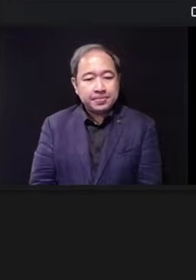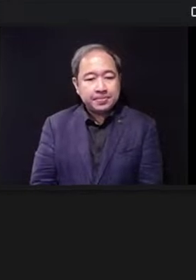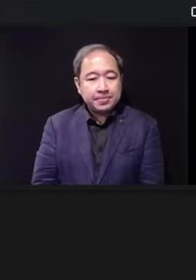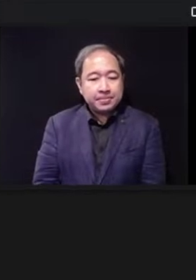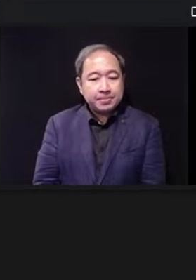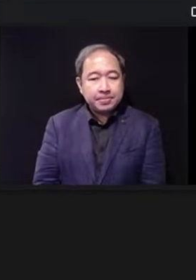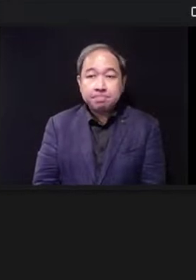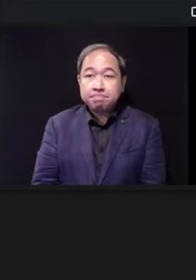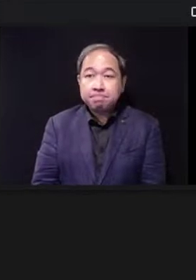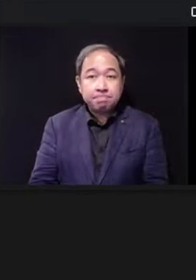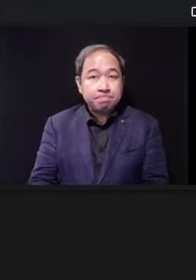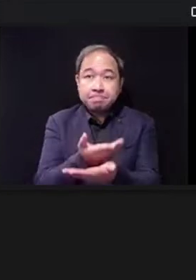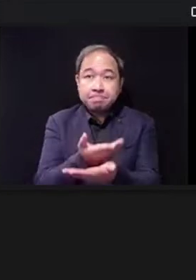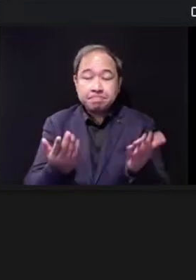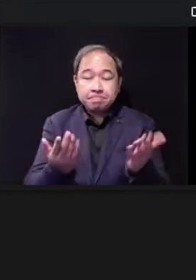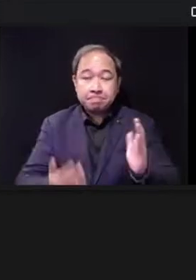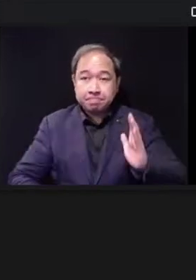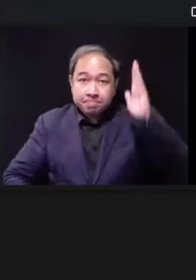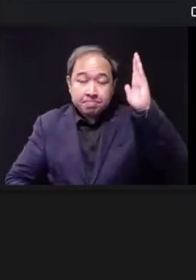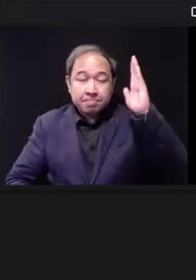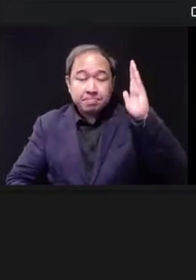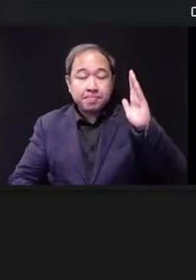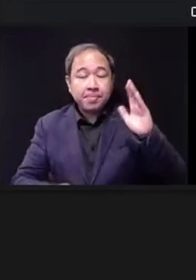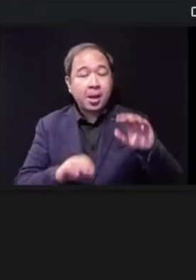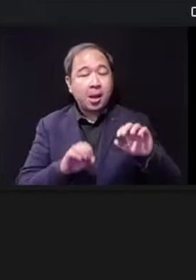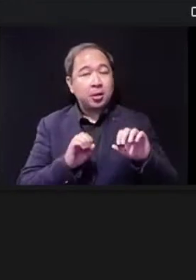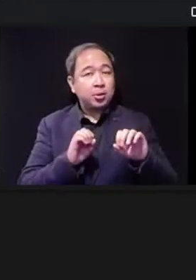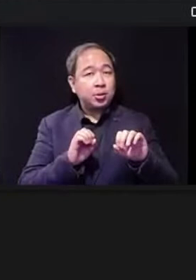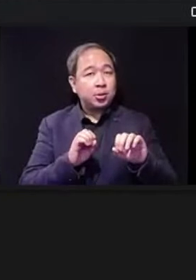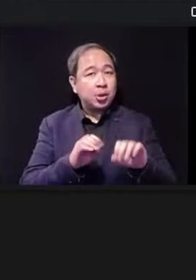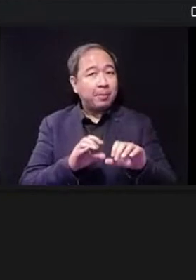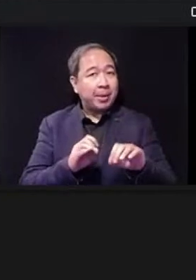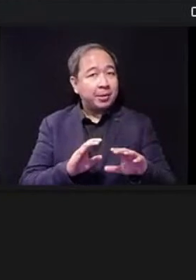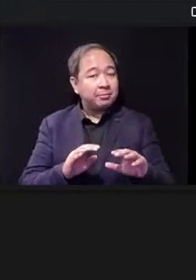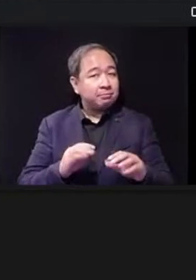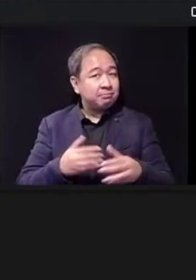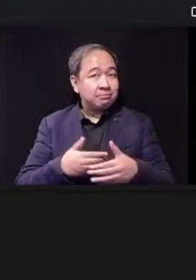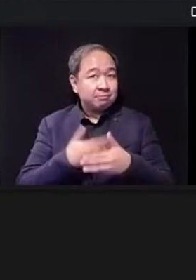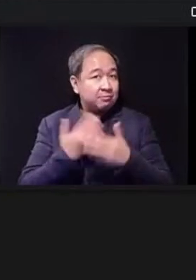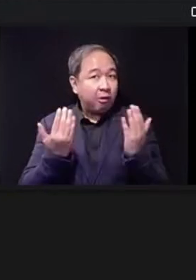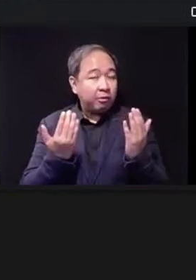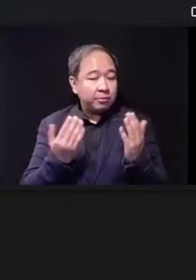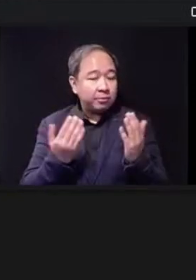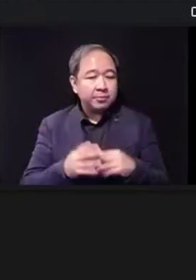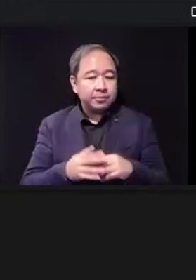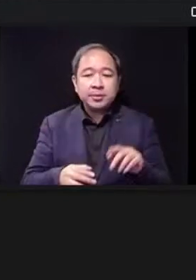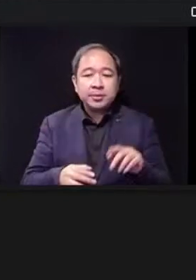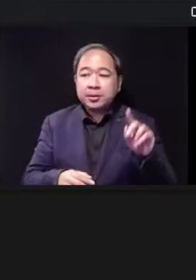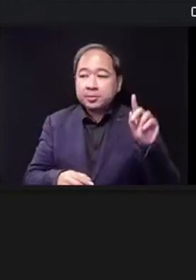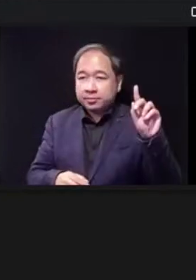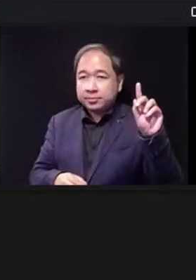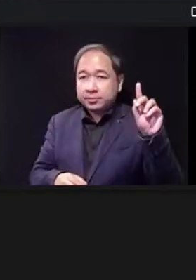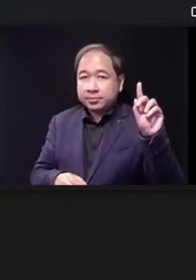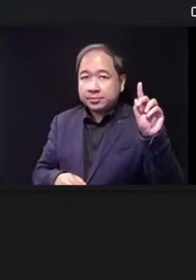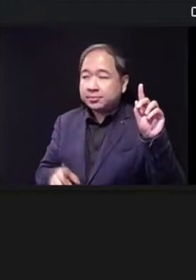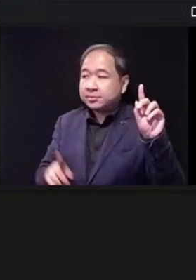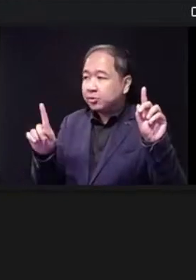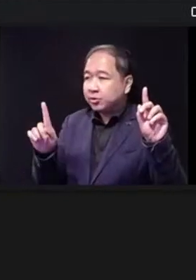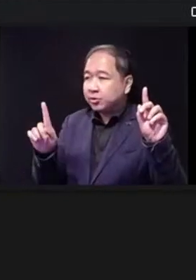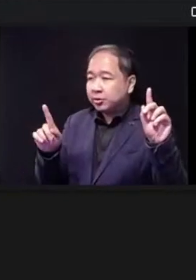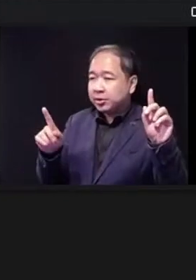I see no flag raised, no comments. This section E. China wants to. Oh, I'm very